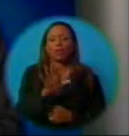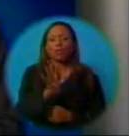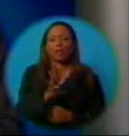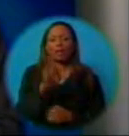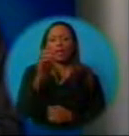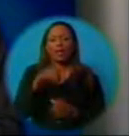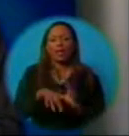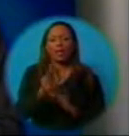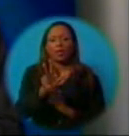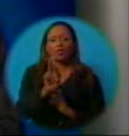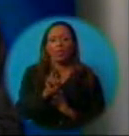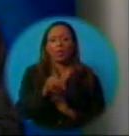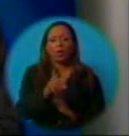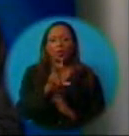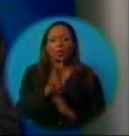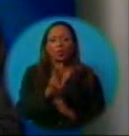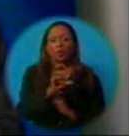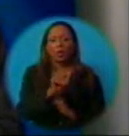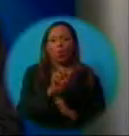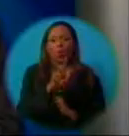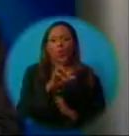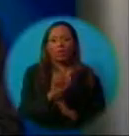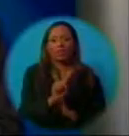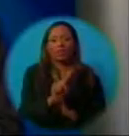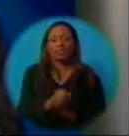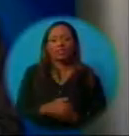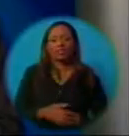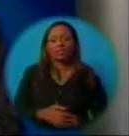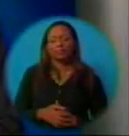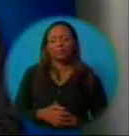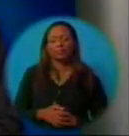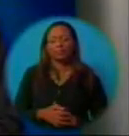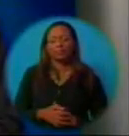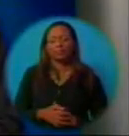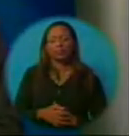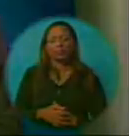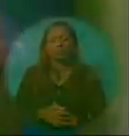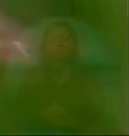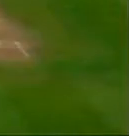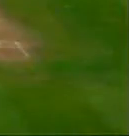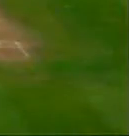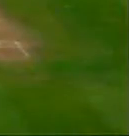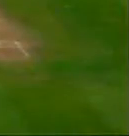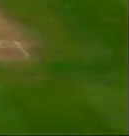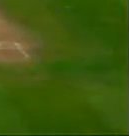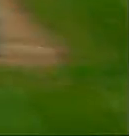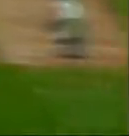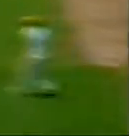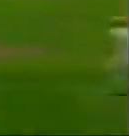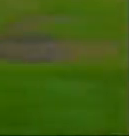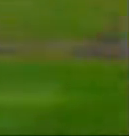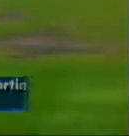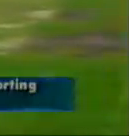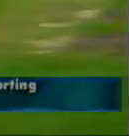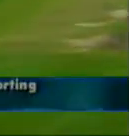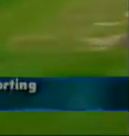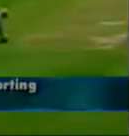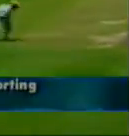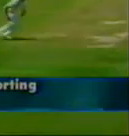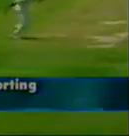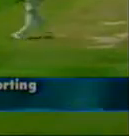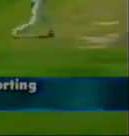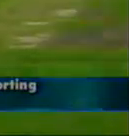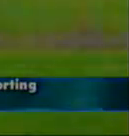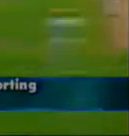in 37.2 overs. CBC's Marsha Boyce reports on that innings. Combermere won the toss and sent Lancaster Royal Grammar School